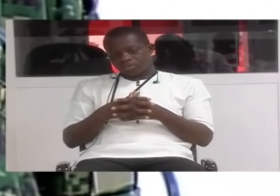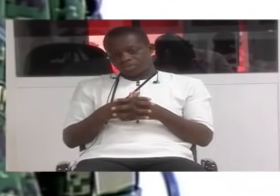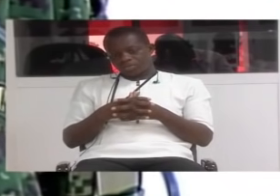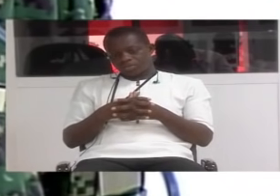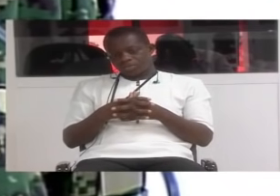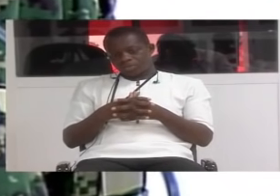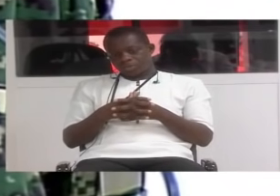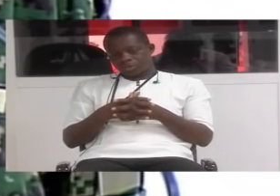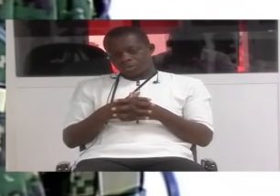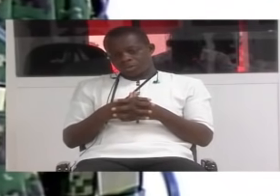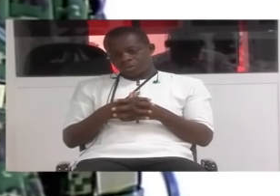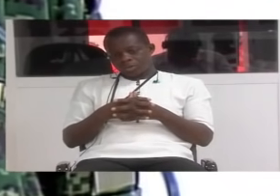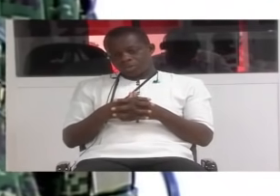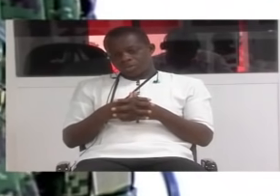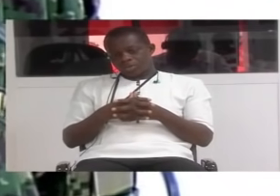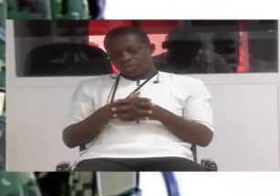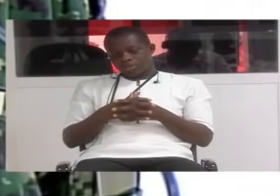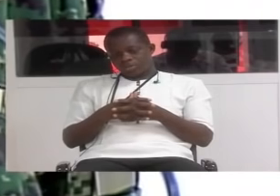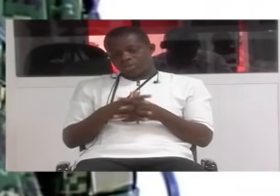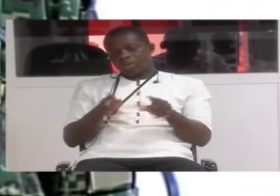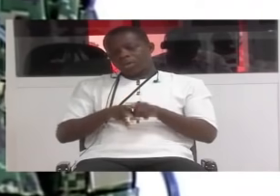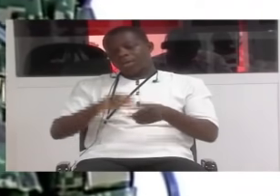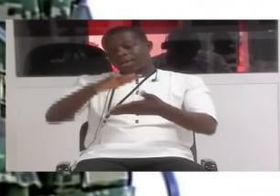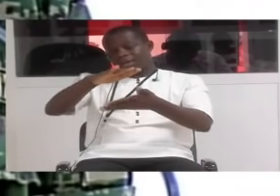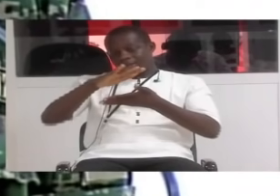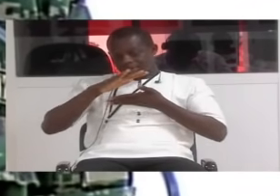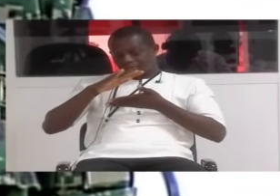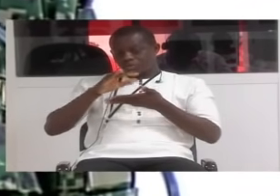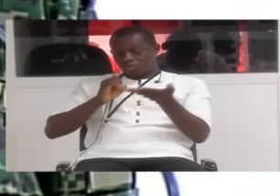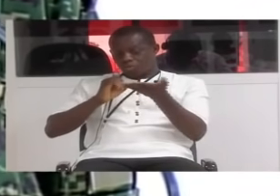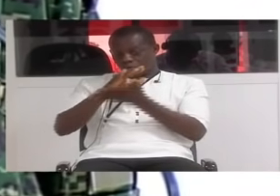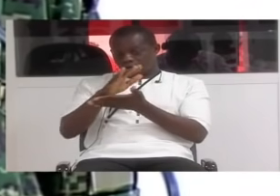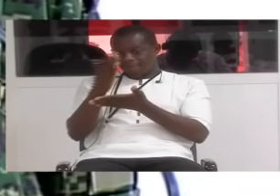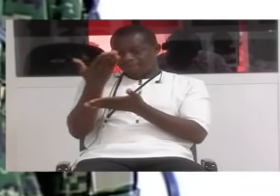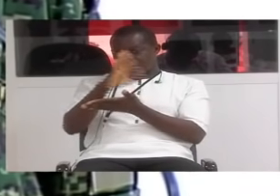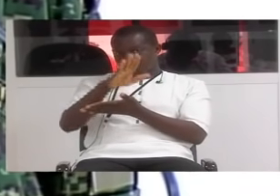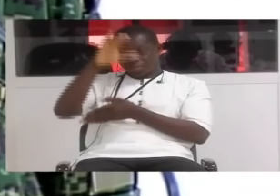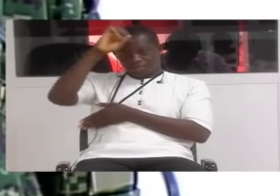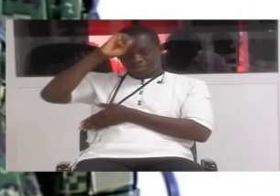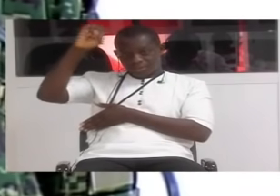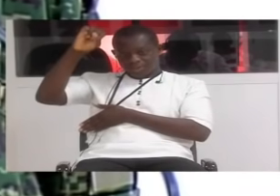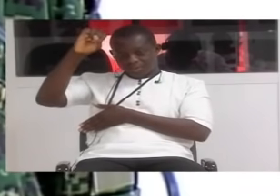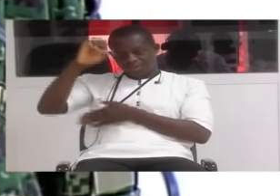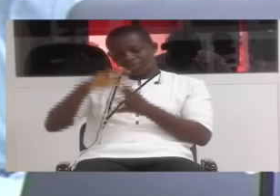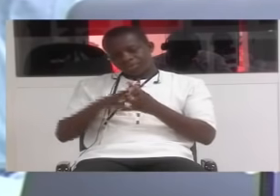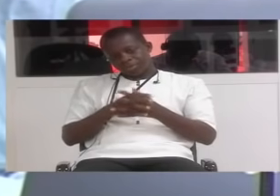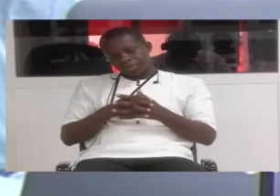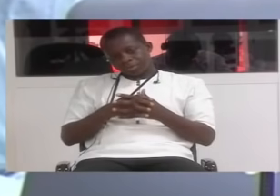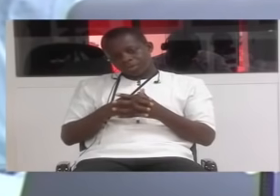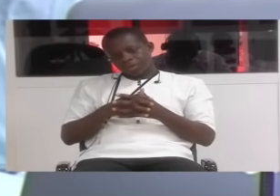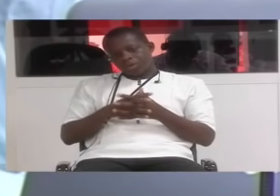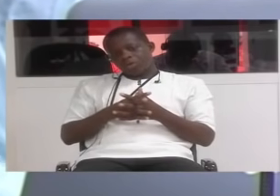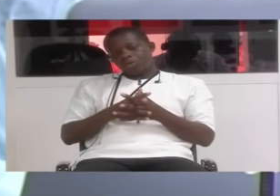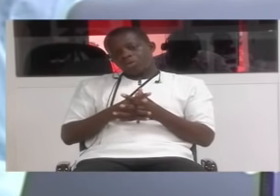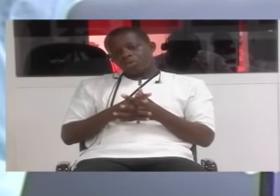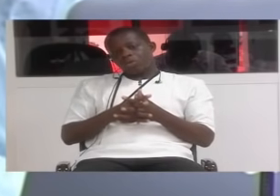I order Soto Mansa Buluko. That he got an order from the president that. Who is Mansa